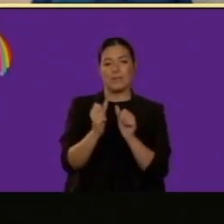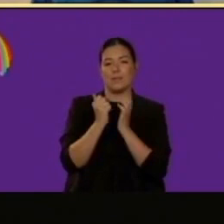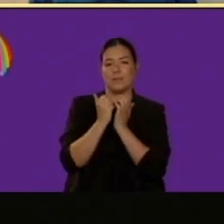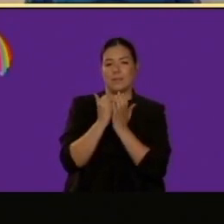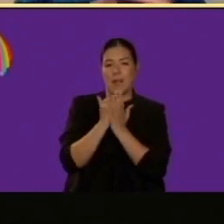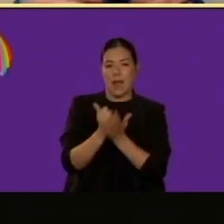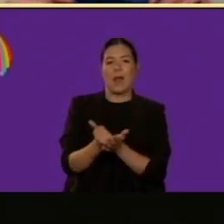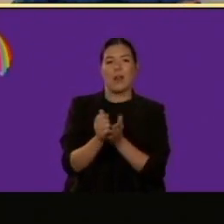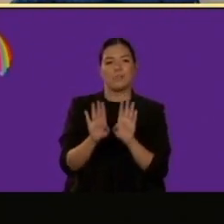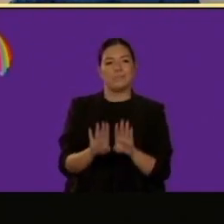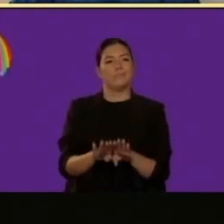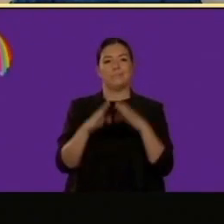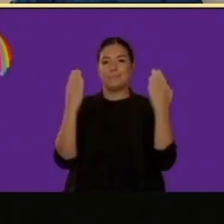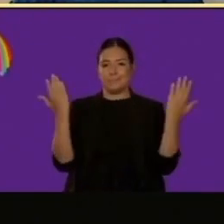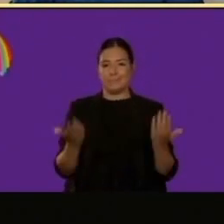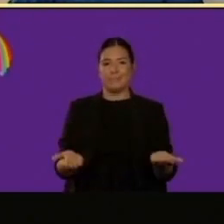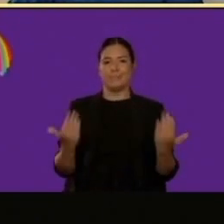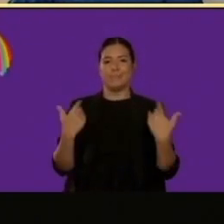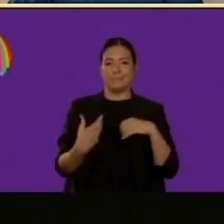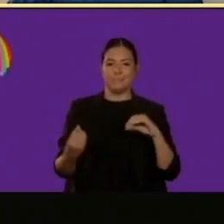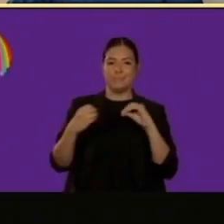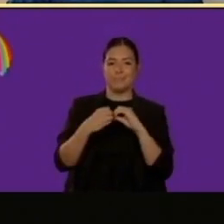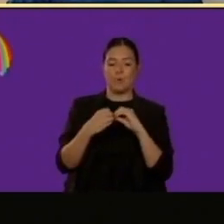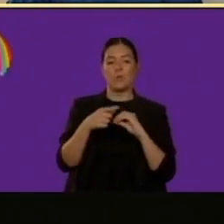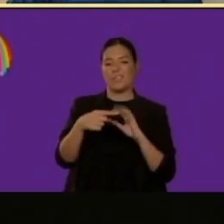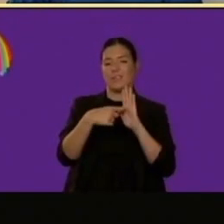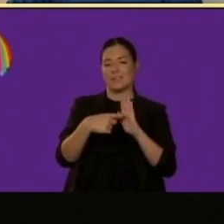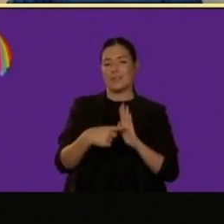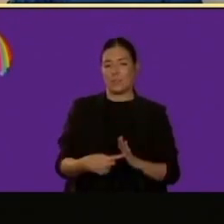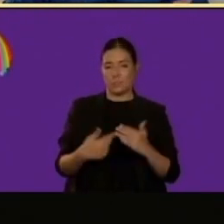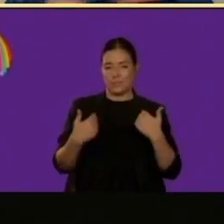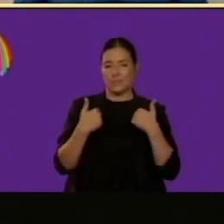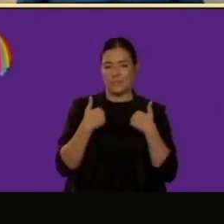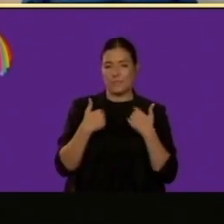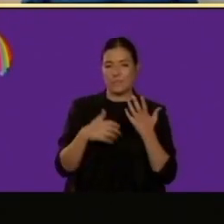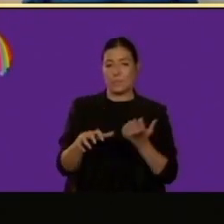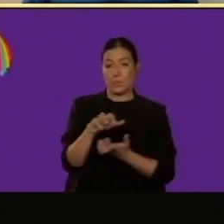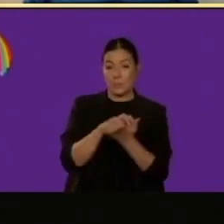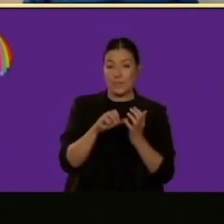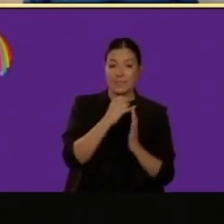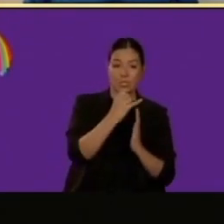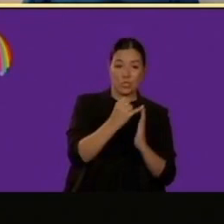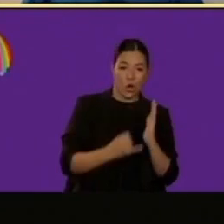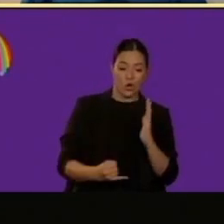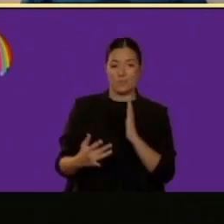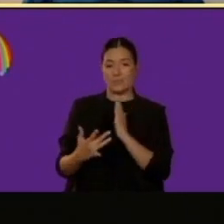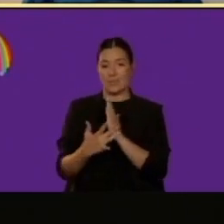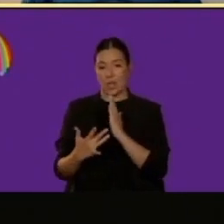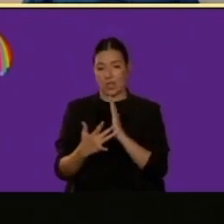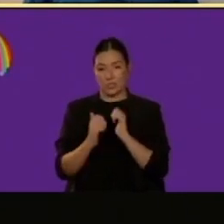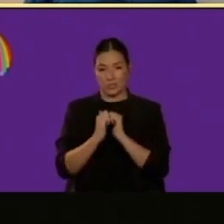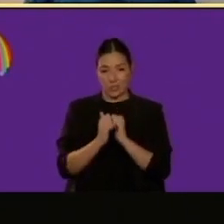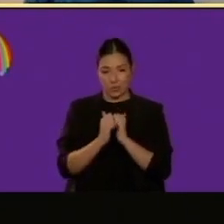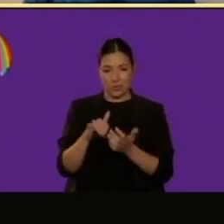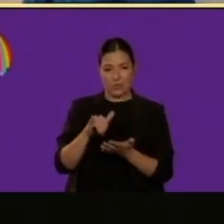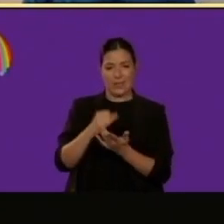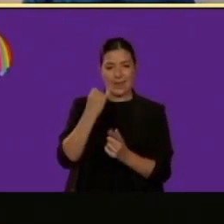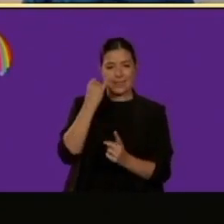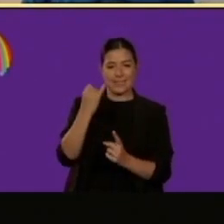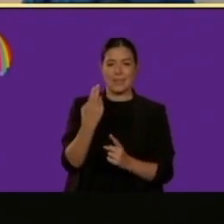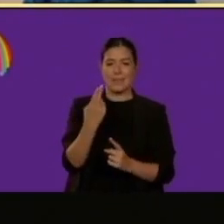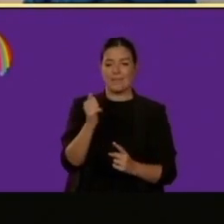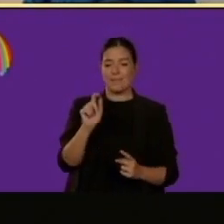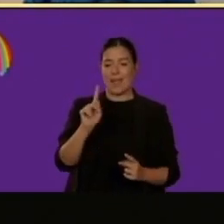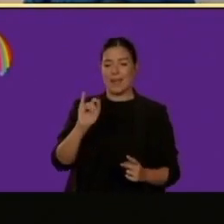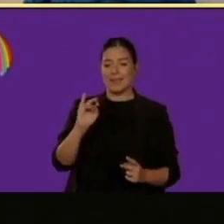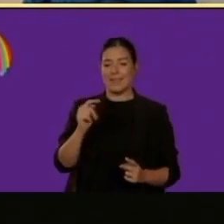idea is to adapt to the context. And a secure thing in these classrooms where we have a lot